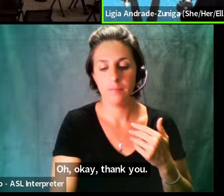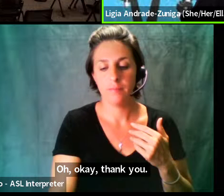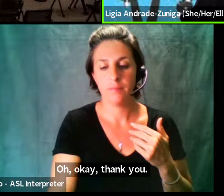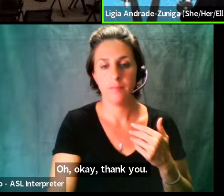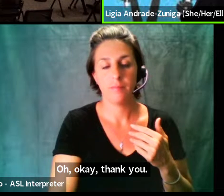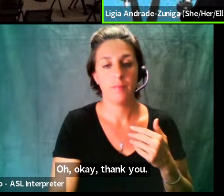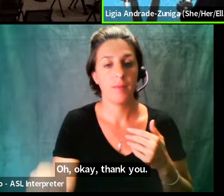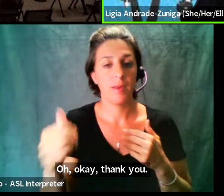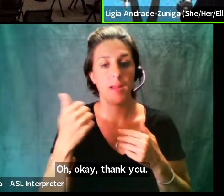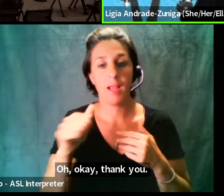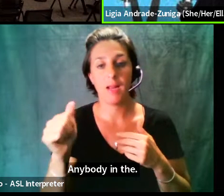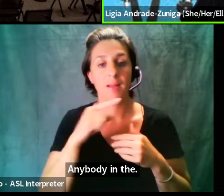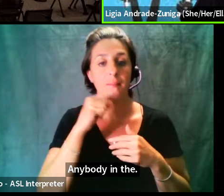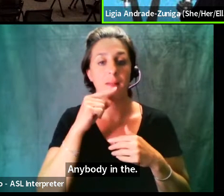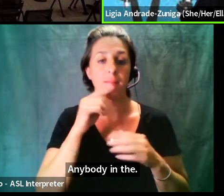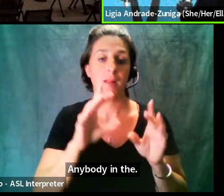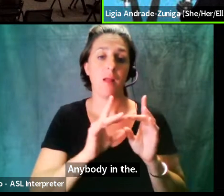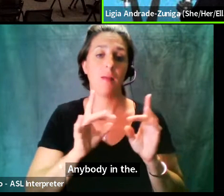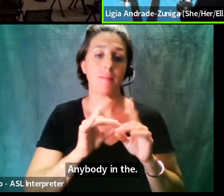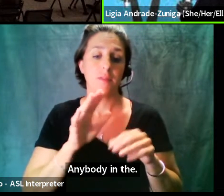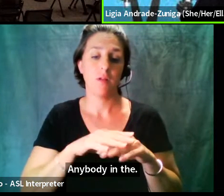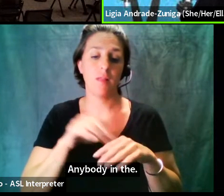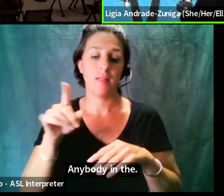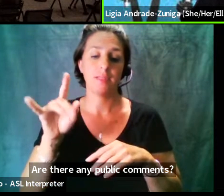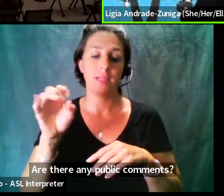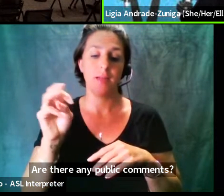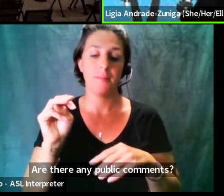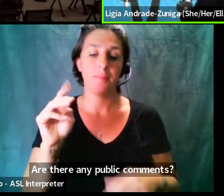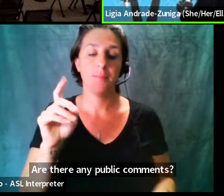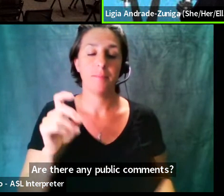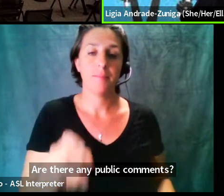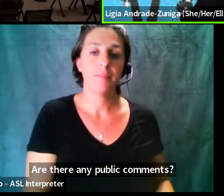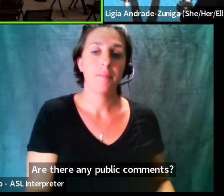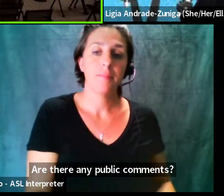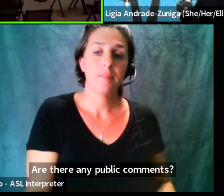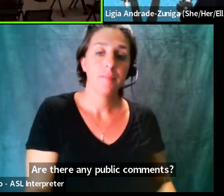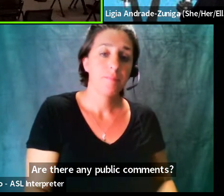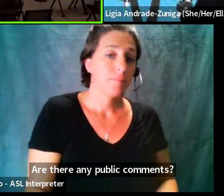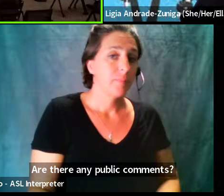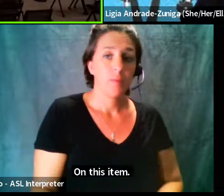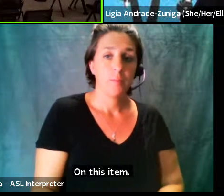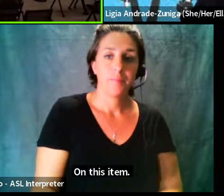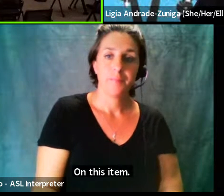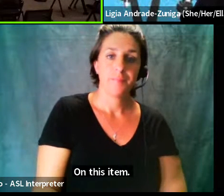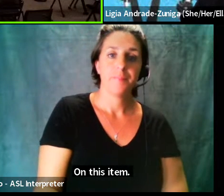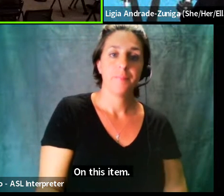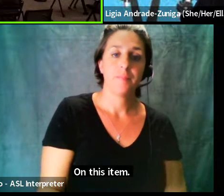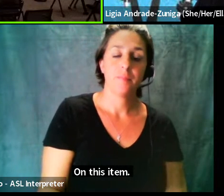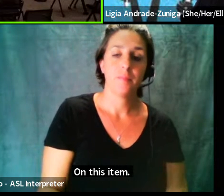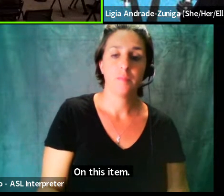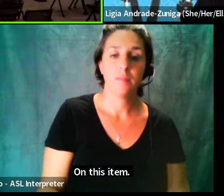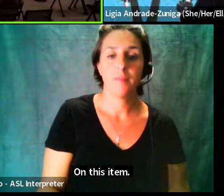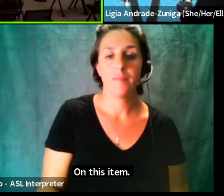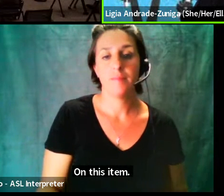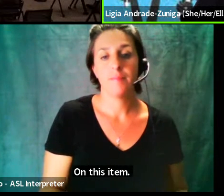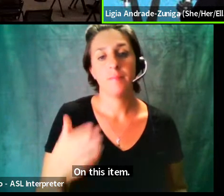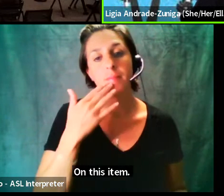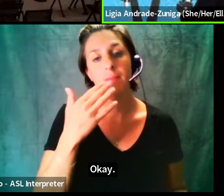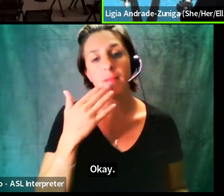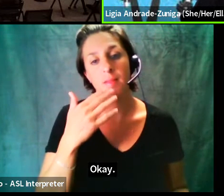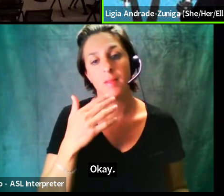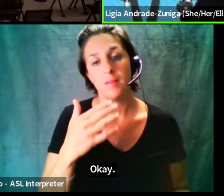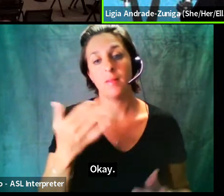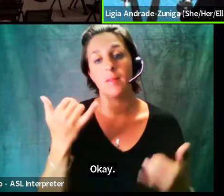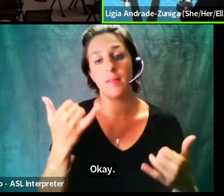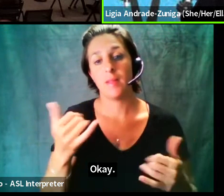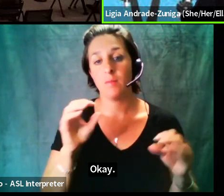there any public comments on this item? No. Okay, Thank you. Okay, being that